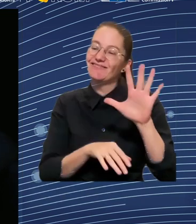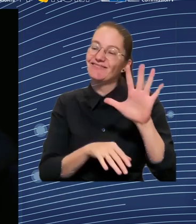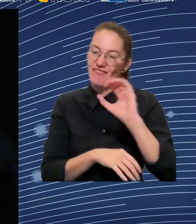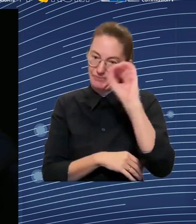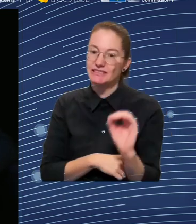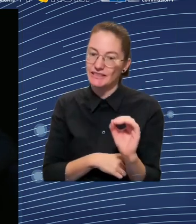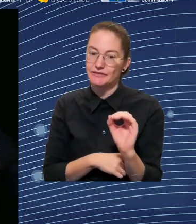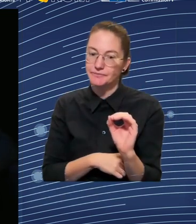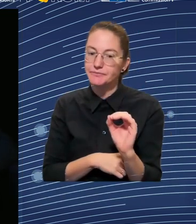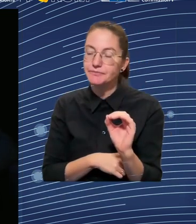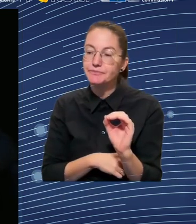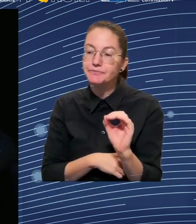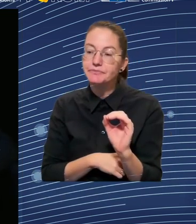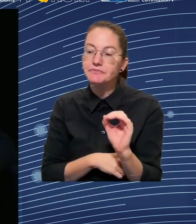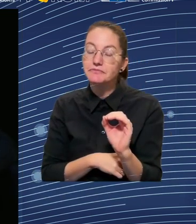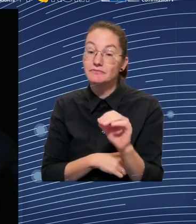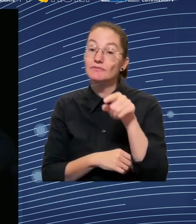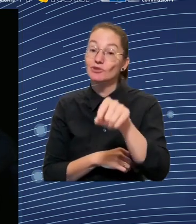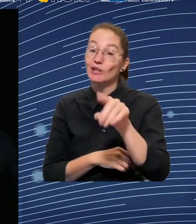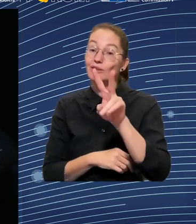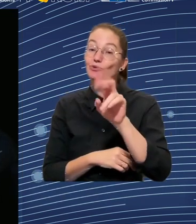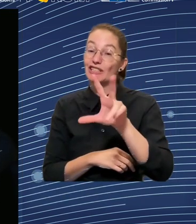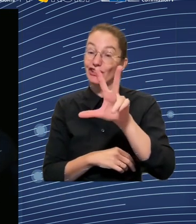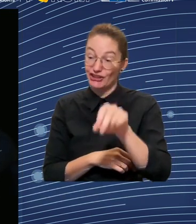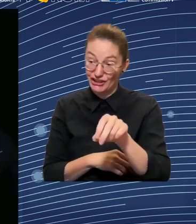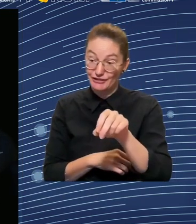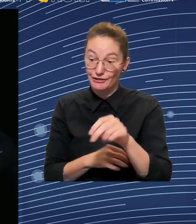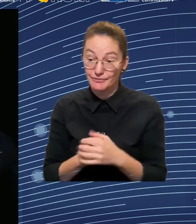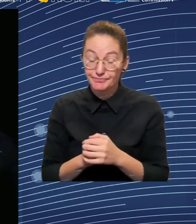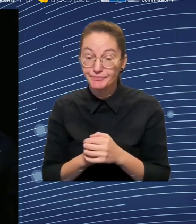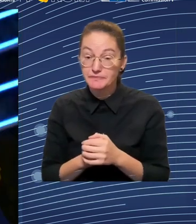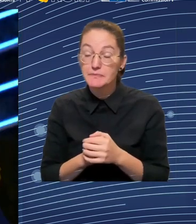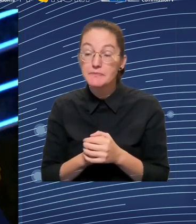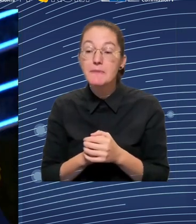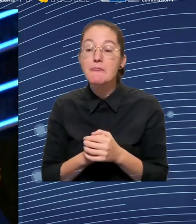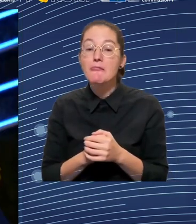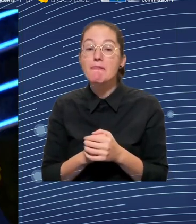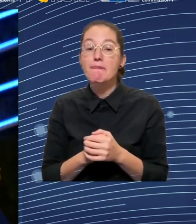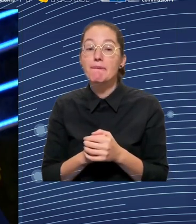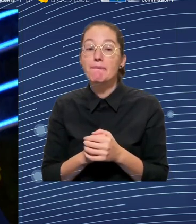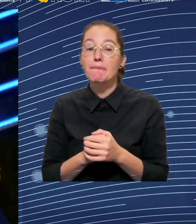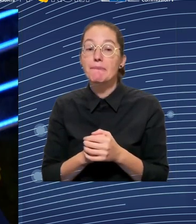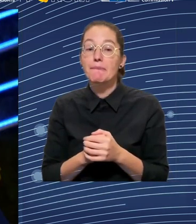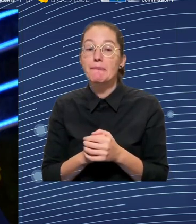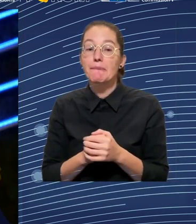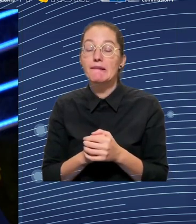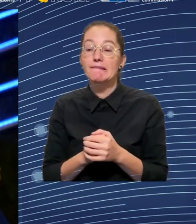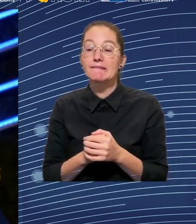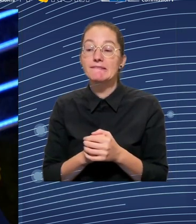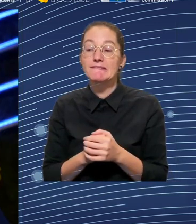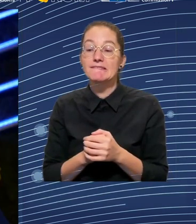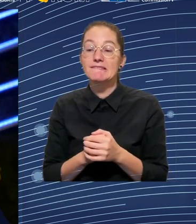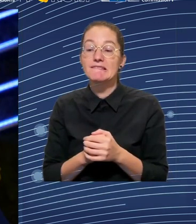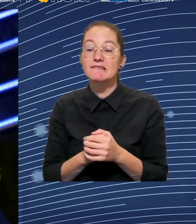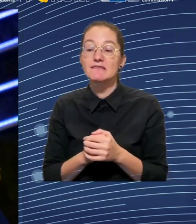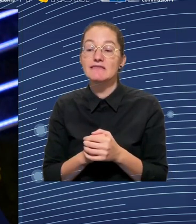think, are even exacerbated today by the declining in, more aging population, by the technological shift,